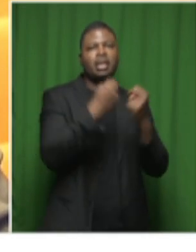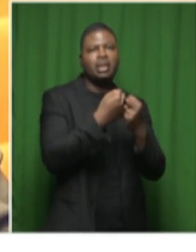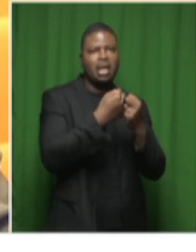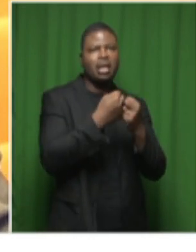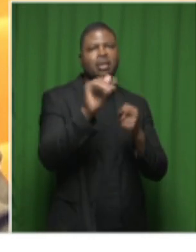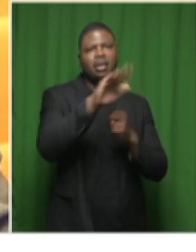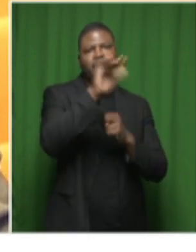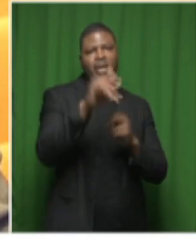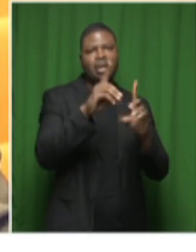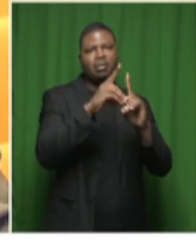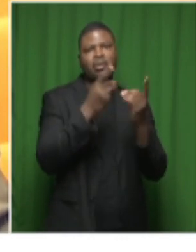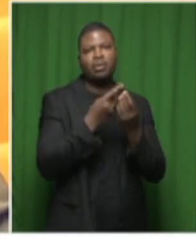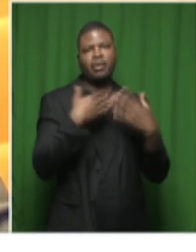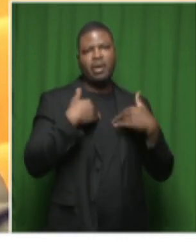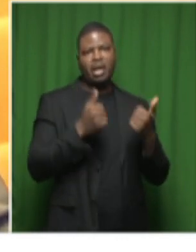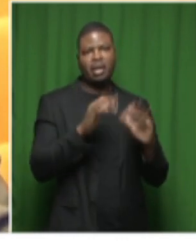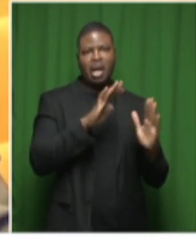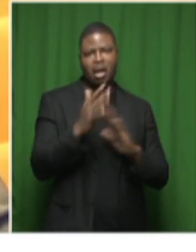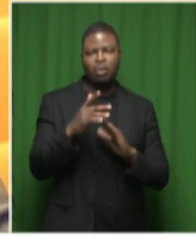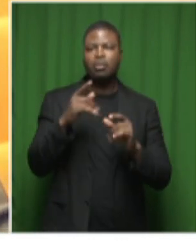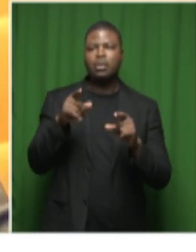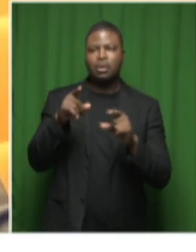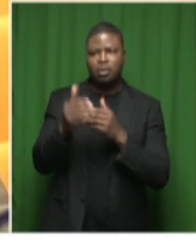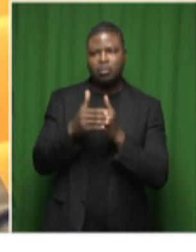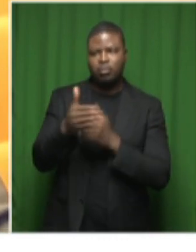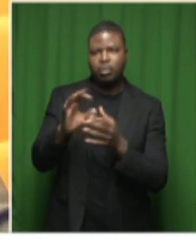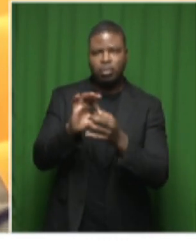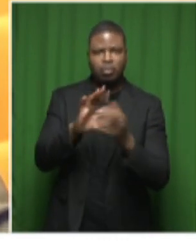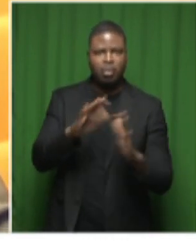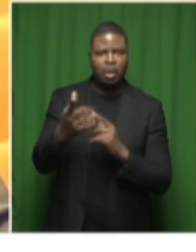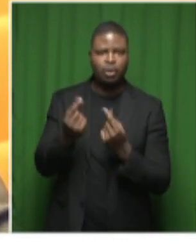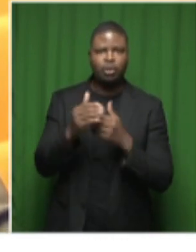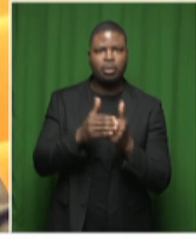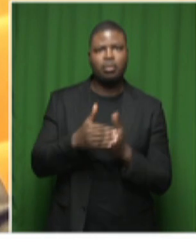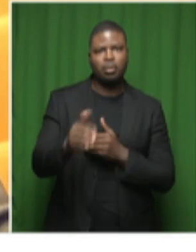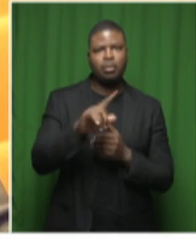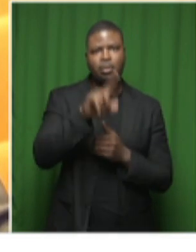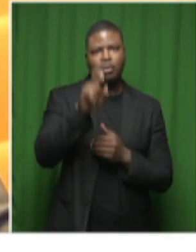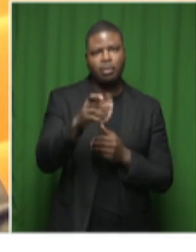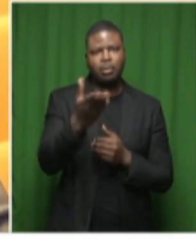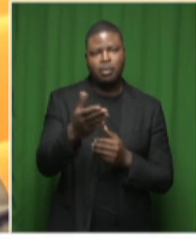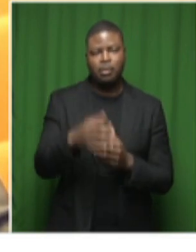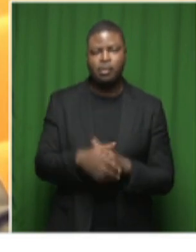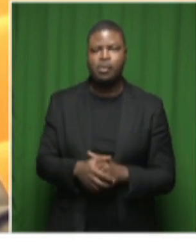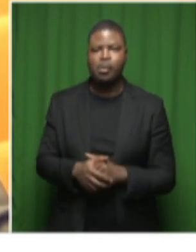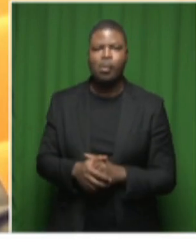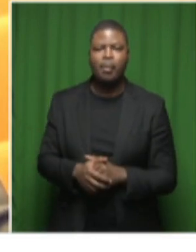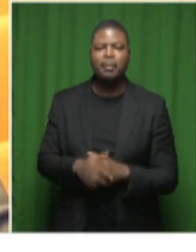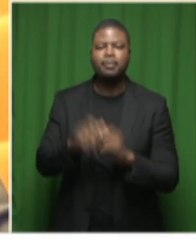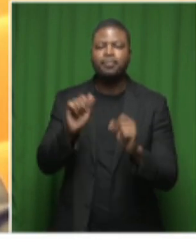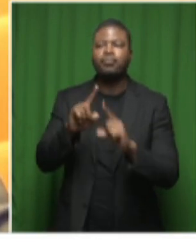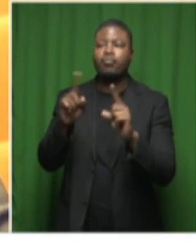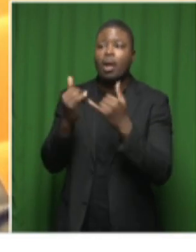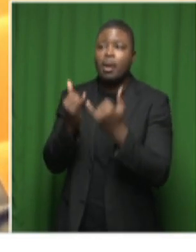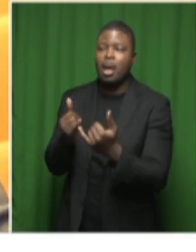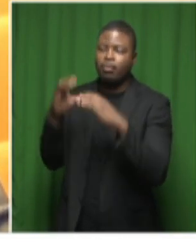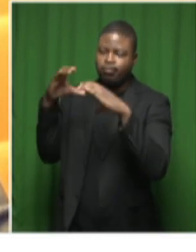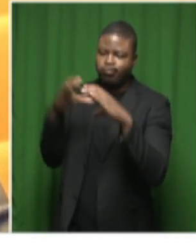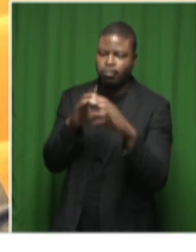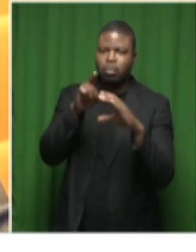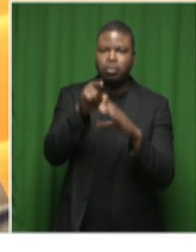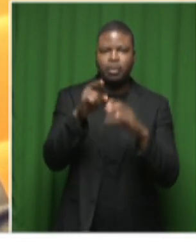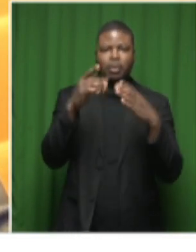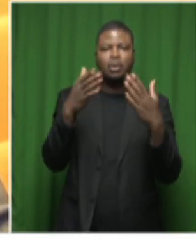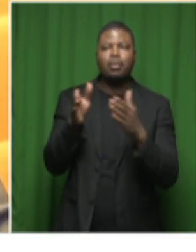and we'll have to see what we're going to do going forward. All right, let's turn our focus back to the conference at large now. We know the conference